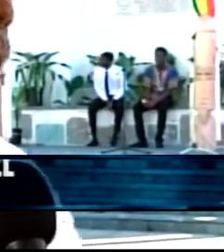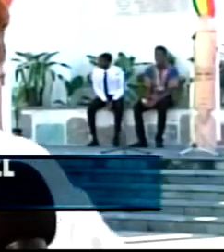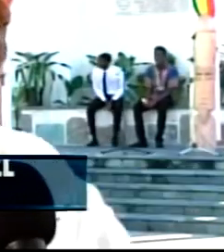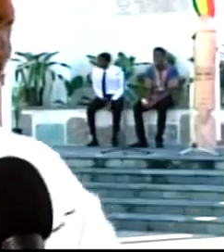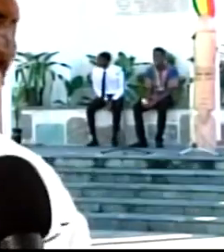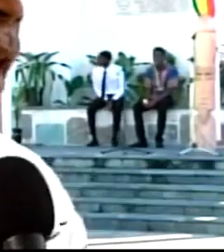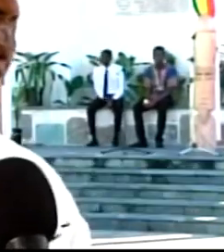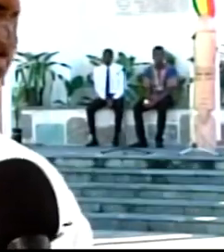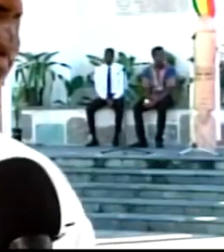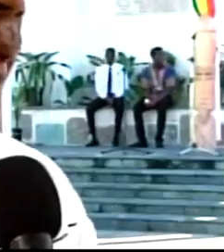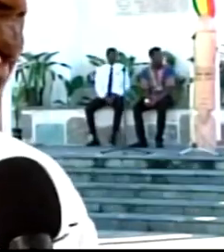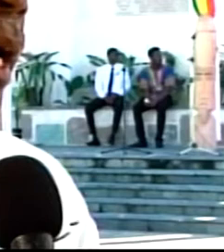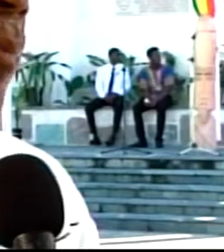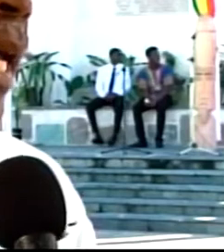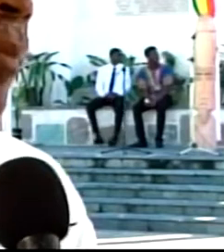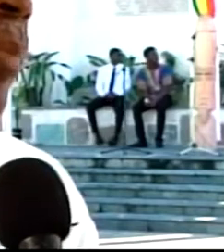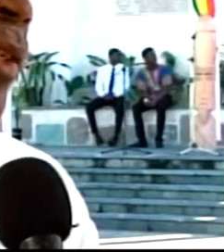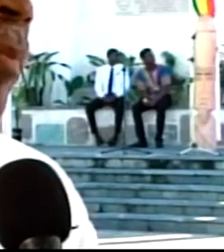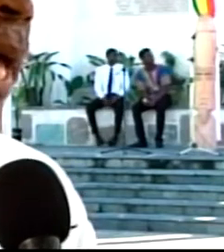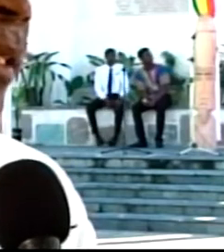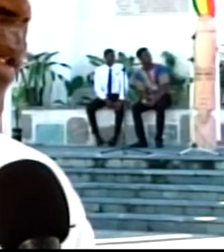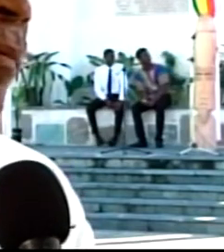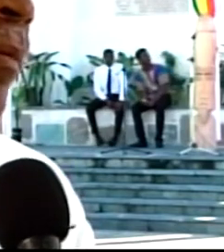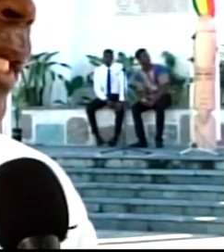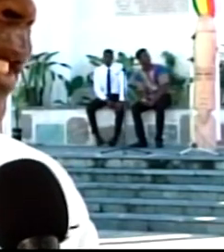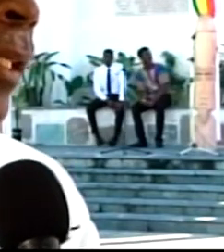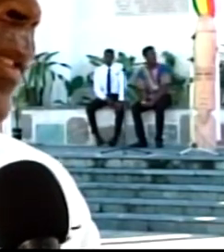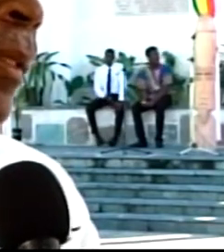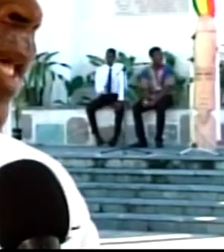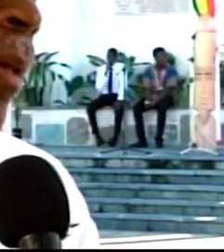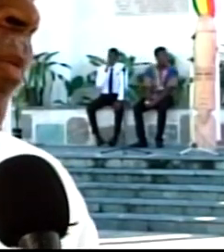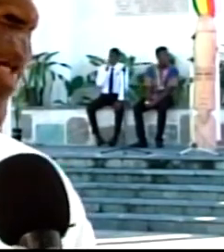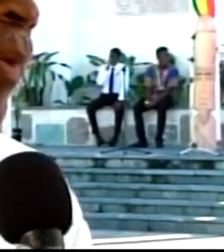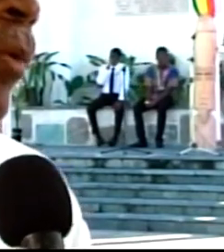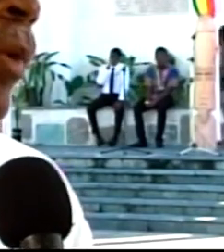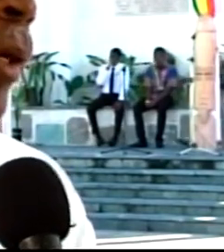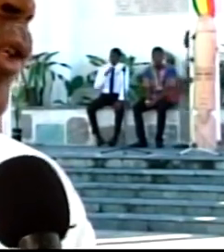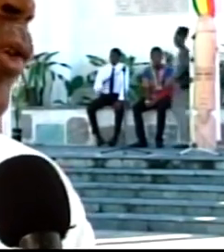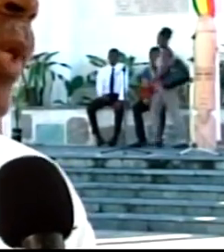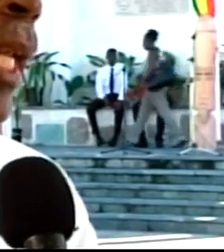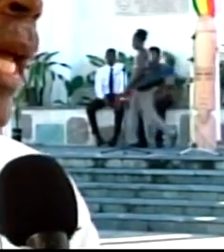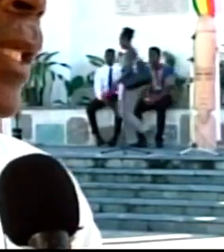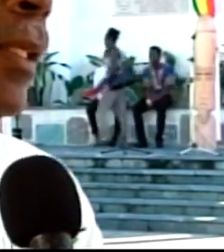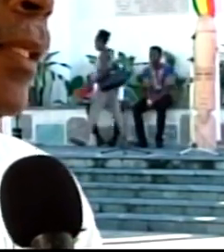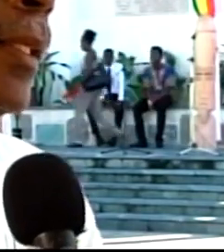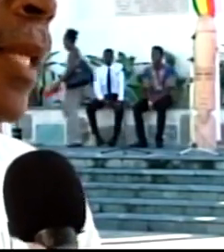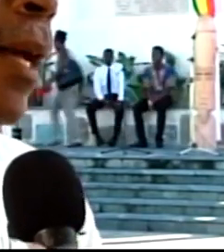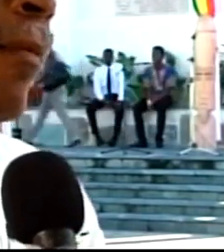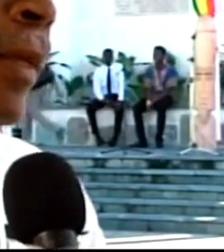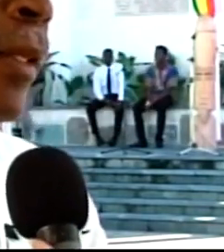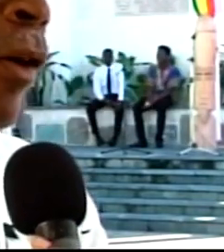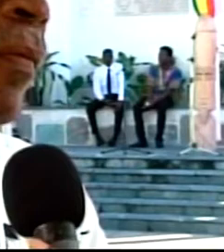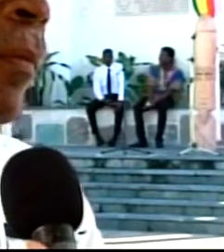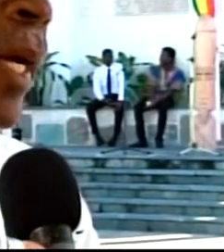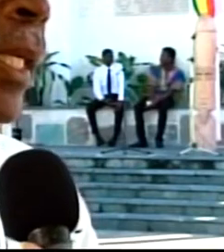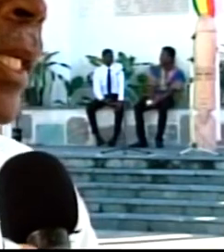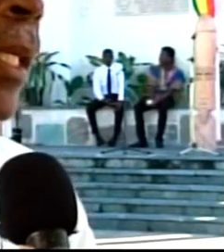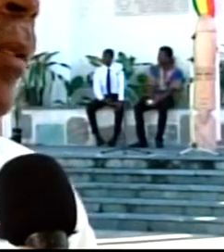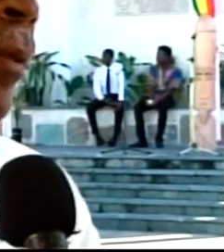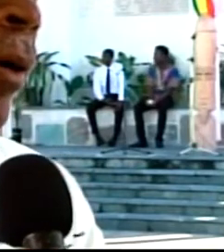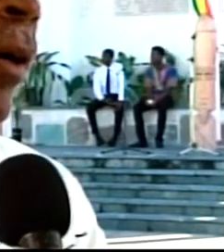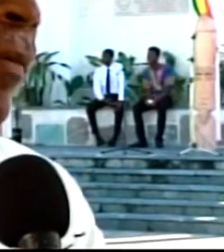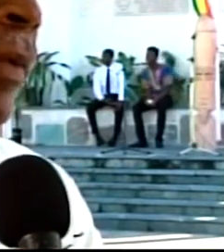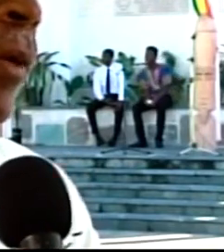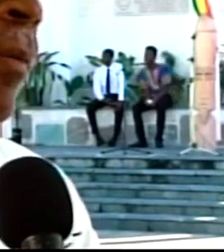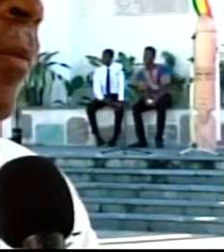well, so they can have a better perspective, because people who look through the lens of a North